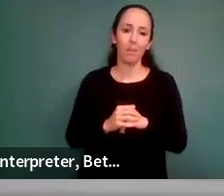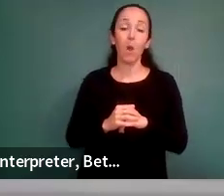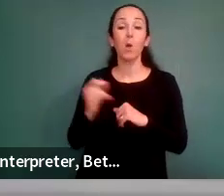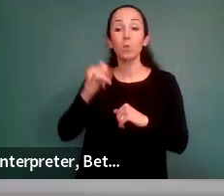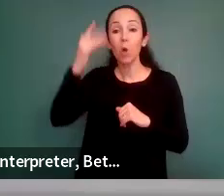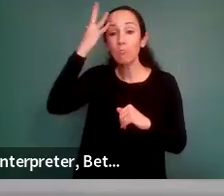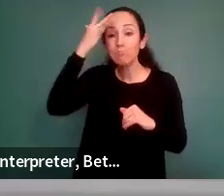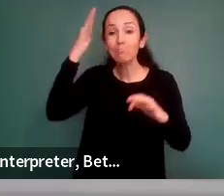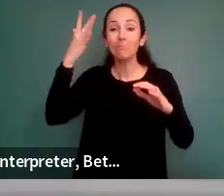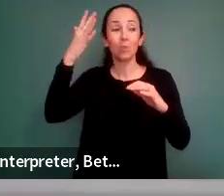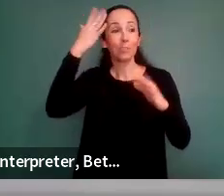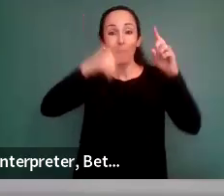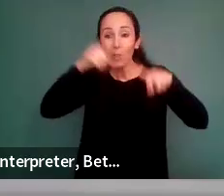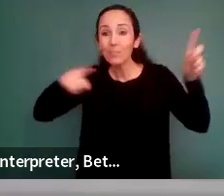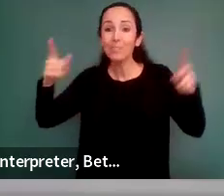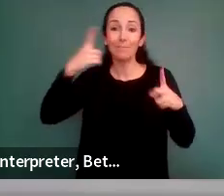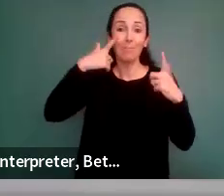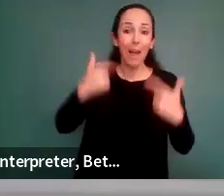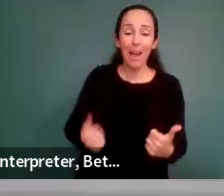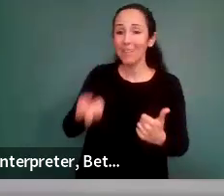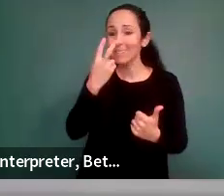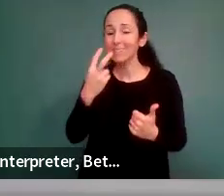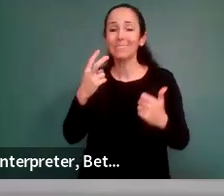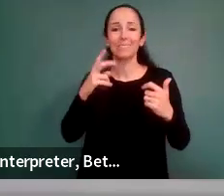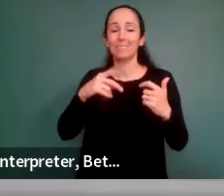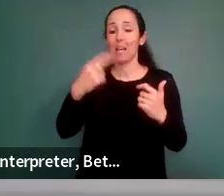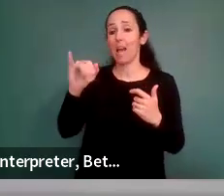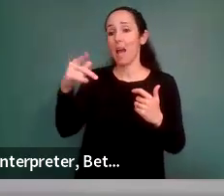neurodiversity as well as people with blindness. The